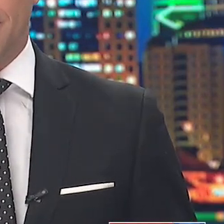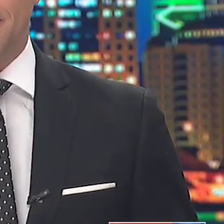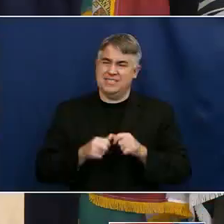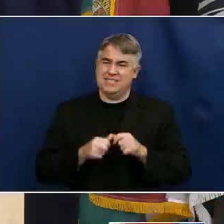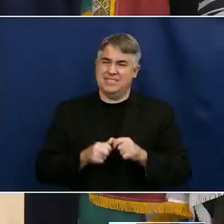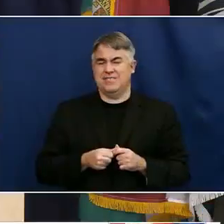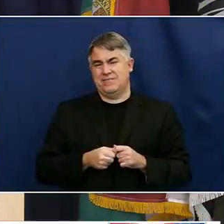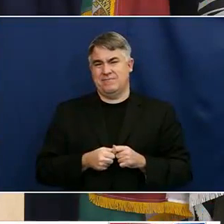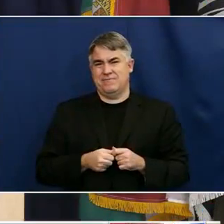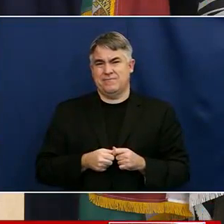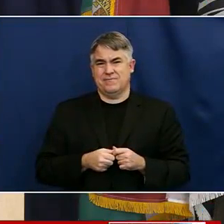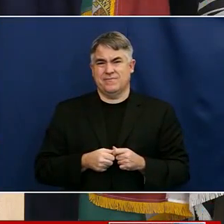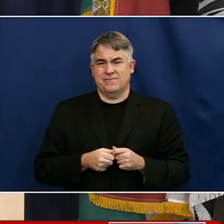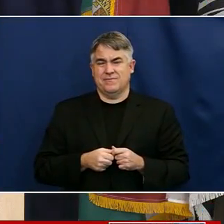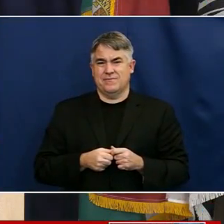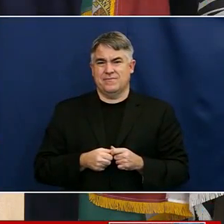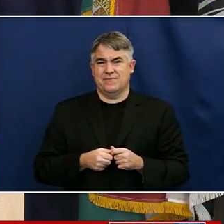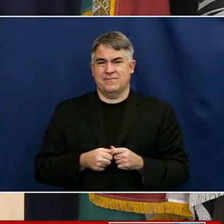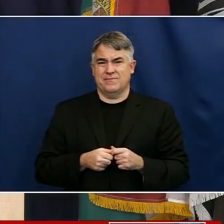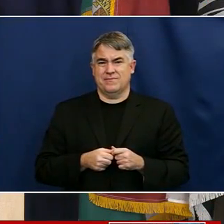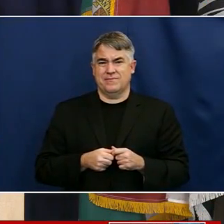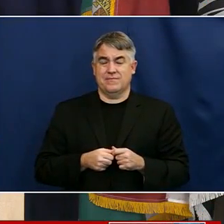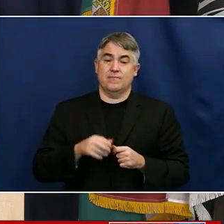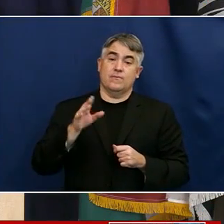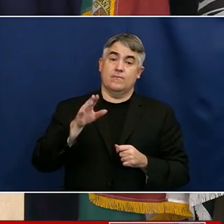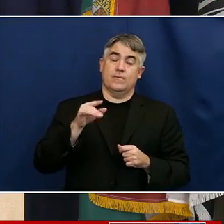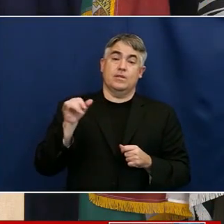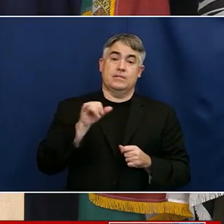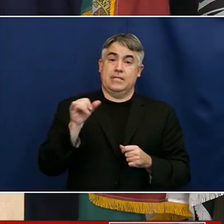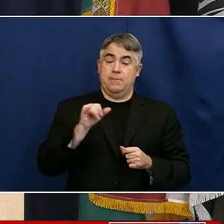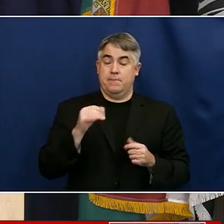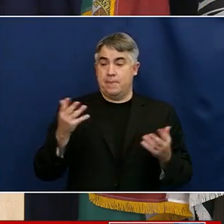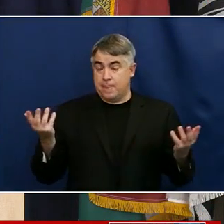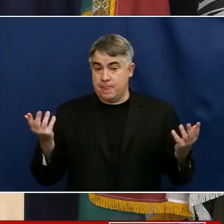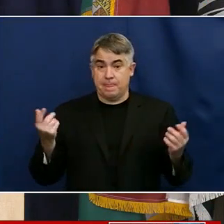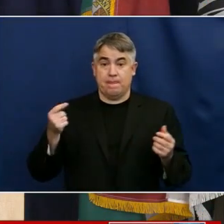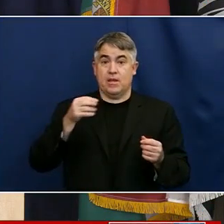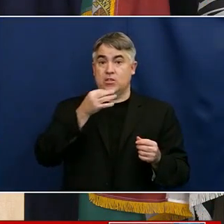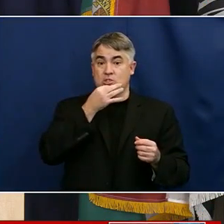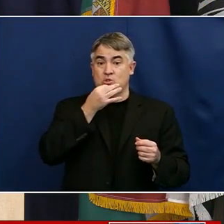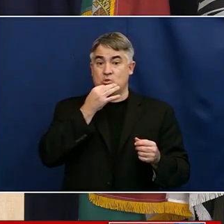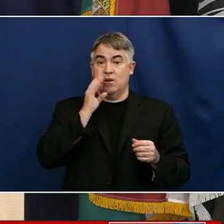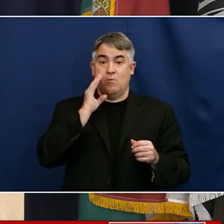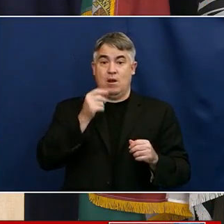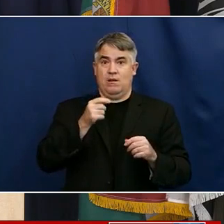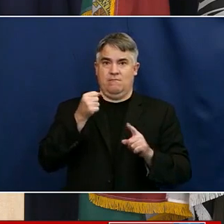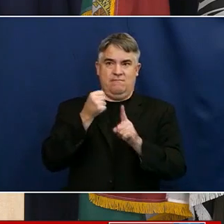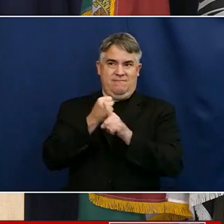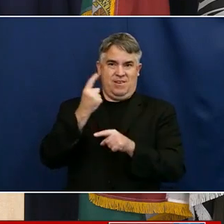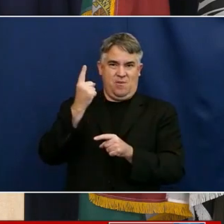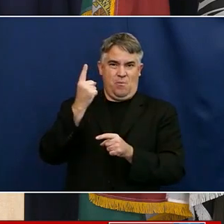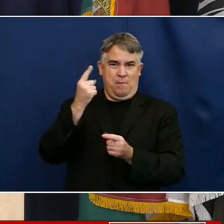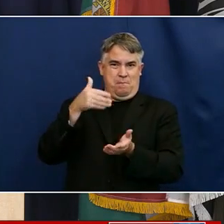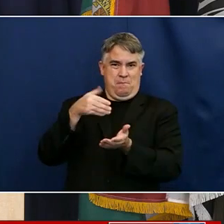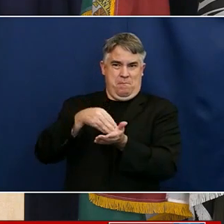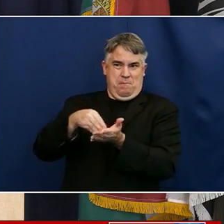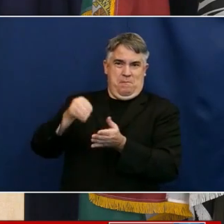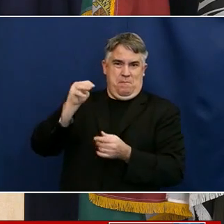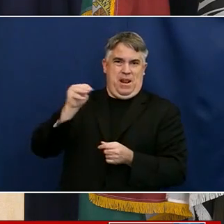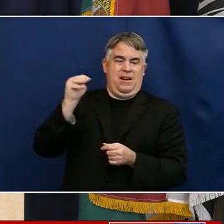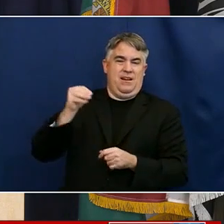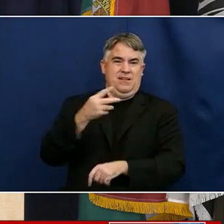demand. We are also nearing the milestone of administering our 1 millionth vaccine in San Diego County. But that